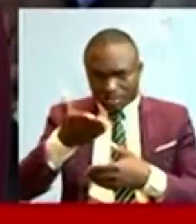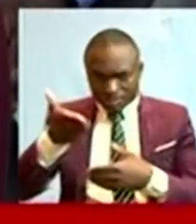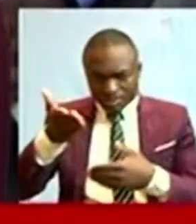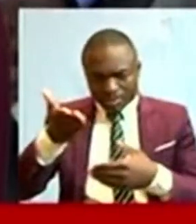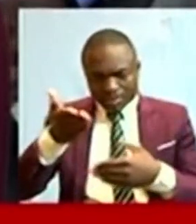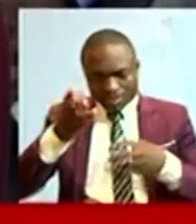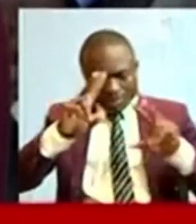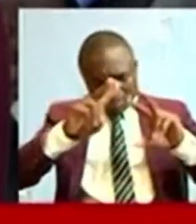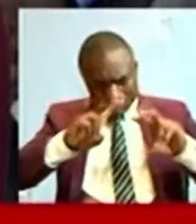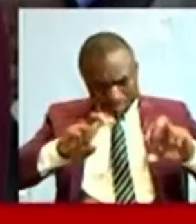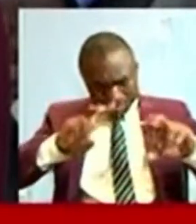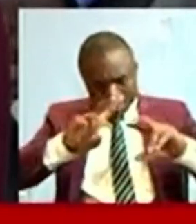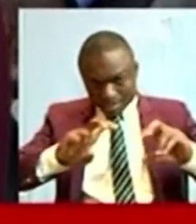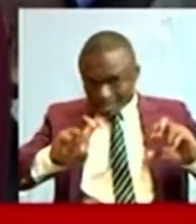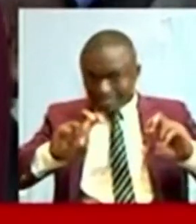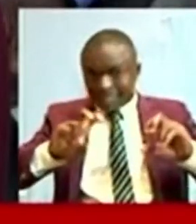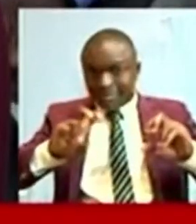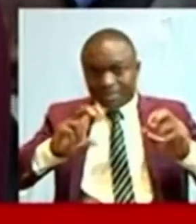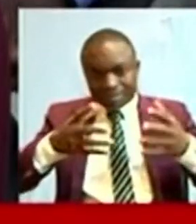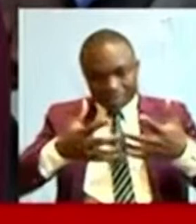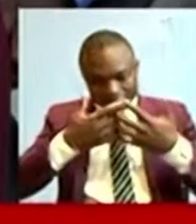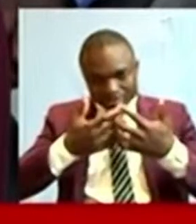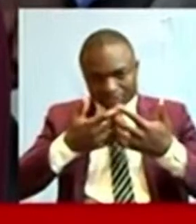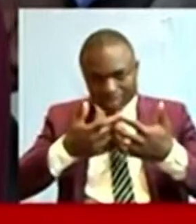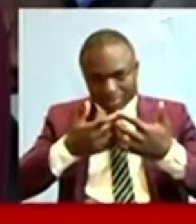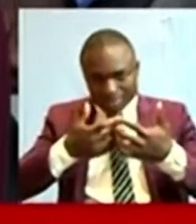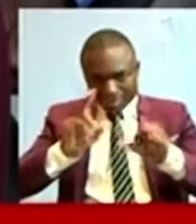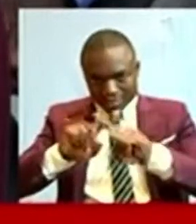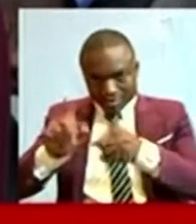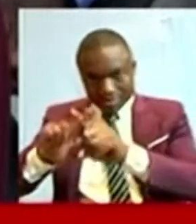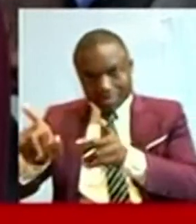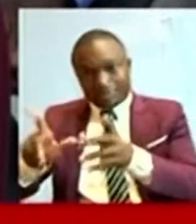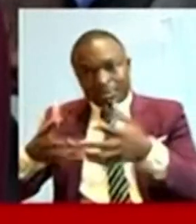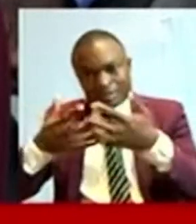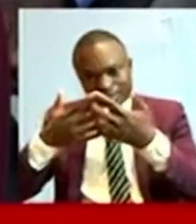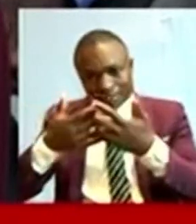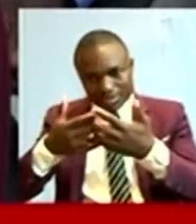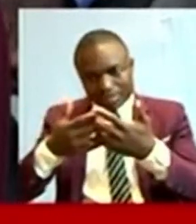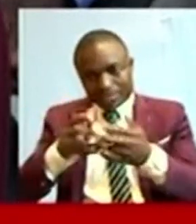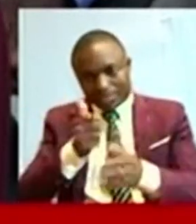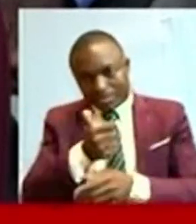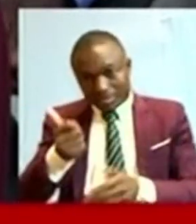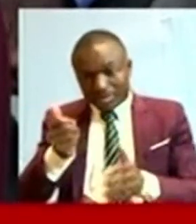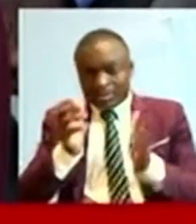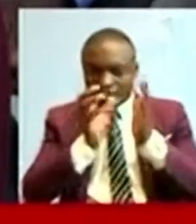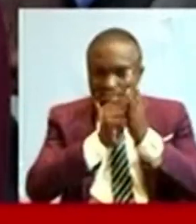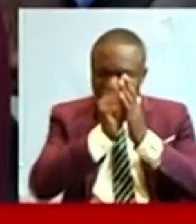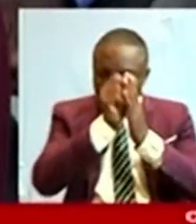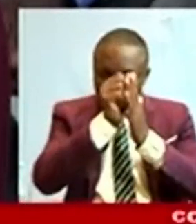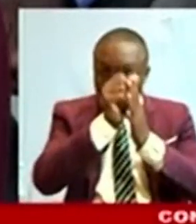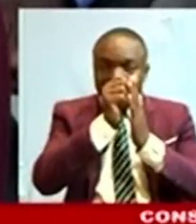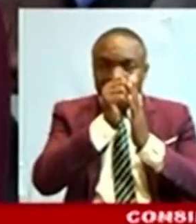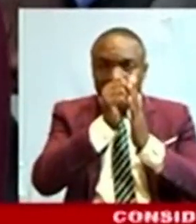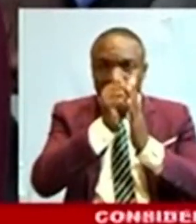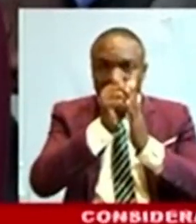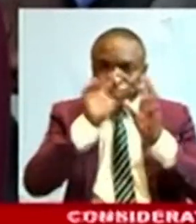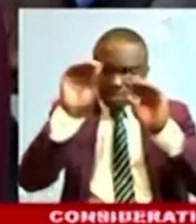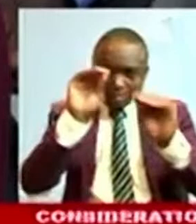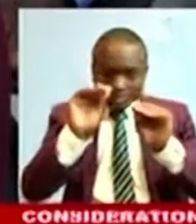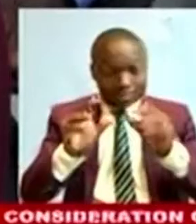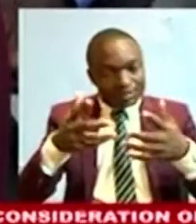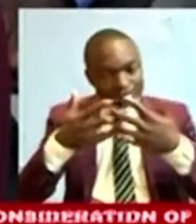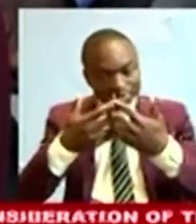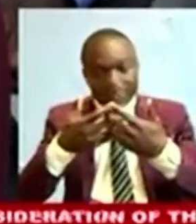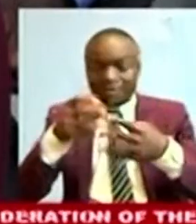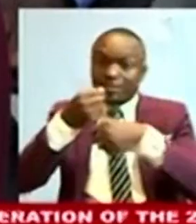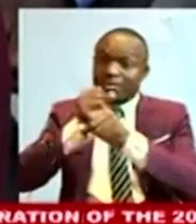Linux, the Cobalt 60 and so on, and other cancer treatment machines, to ensure that